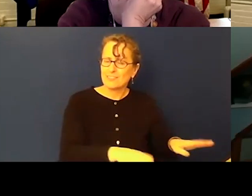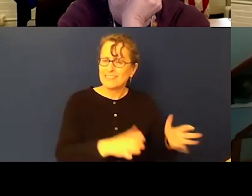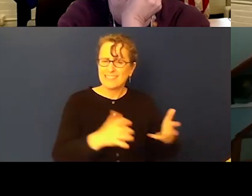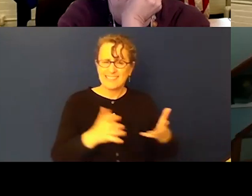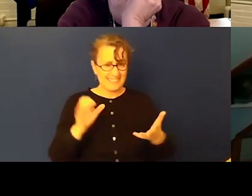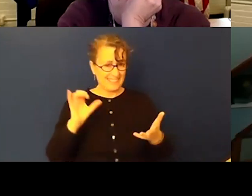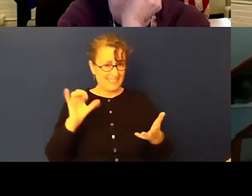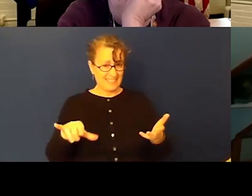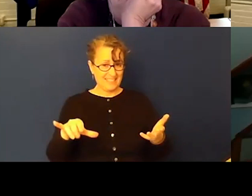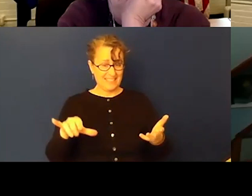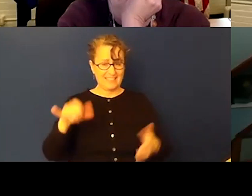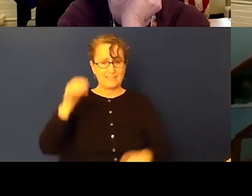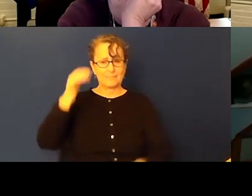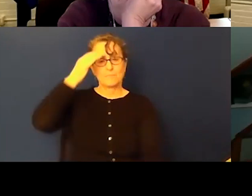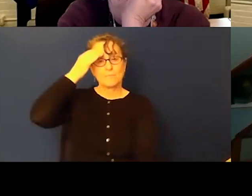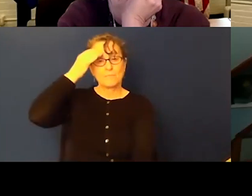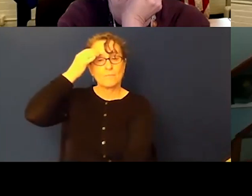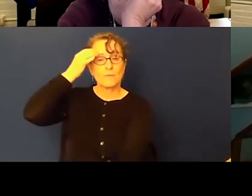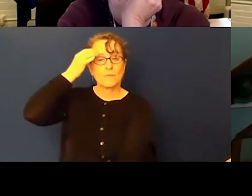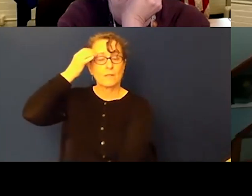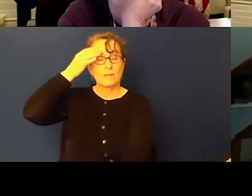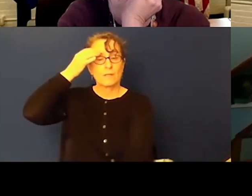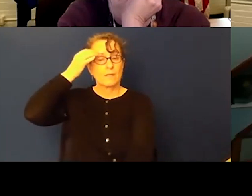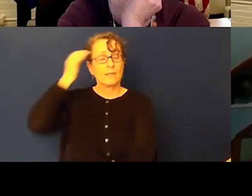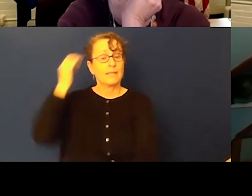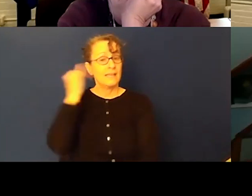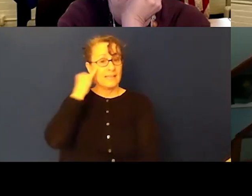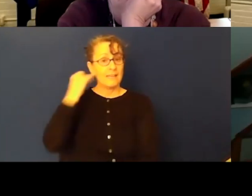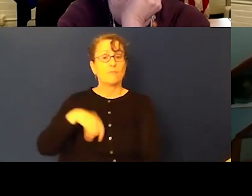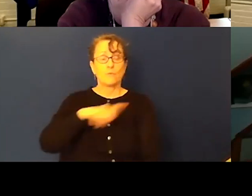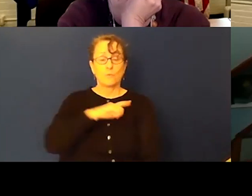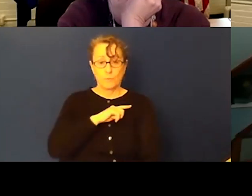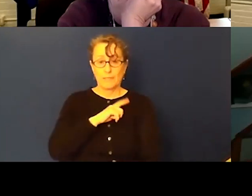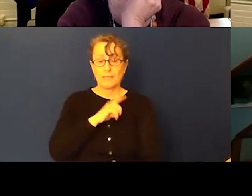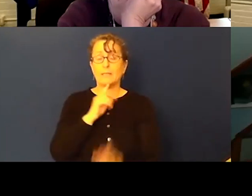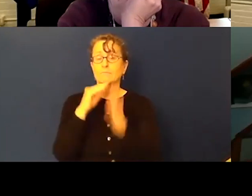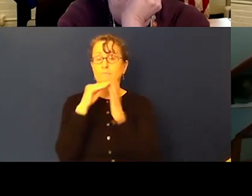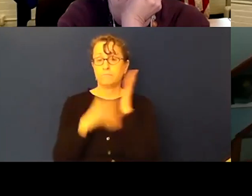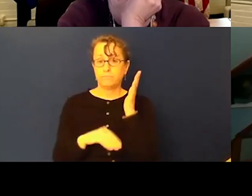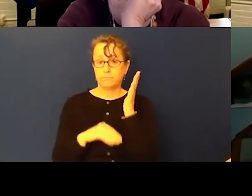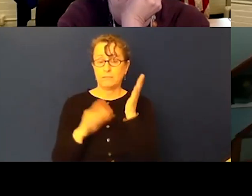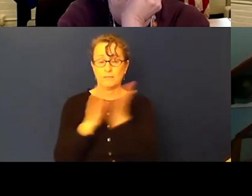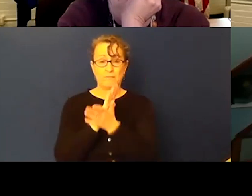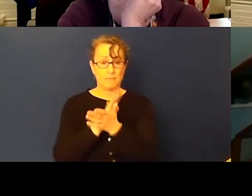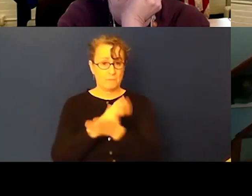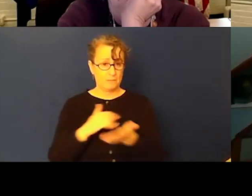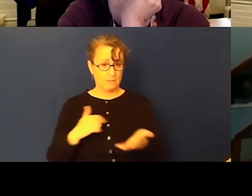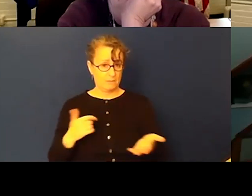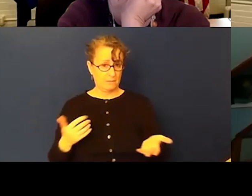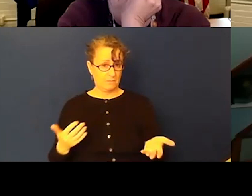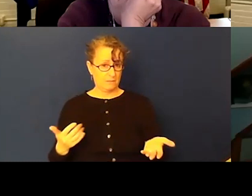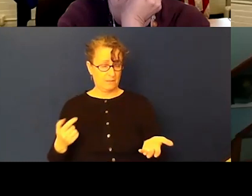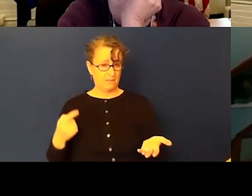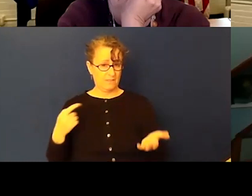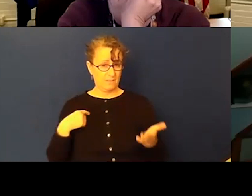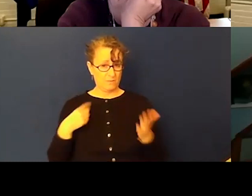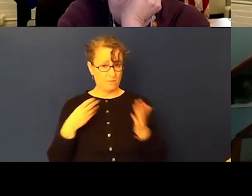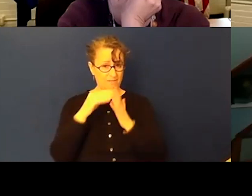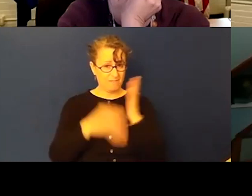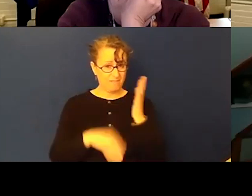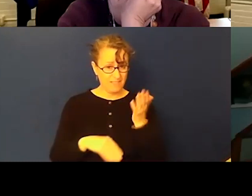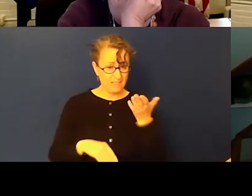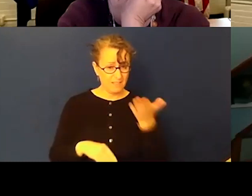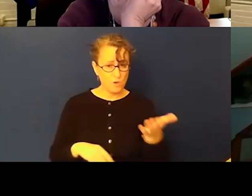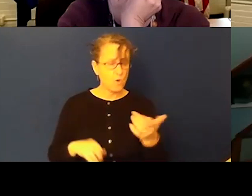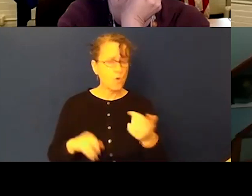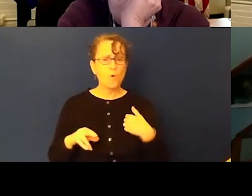we go to the log thing or receipts, whatever, I'm not sure if I should or I shouldn't, or should I only do